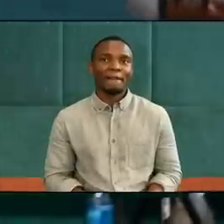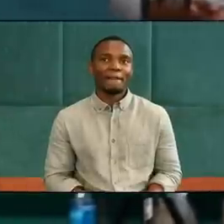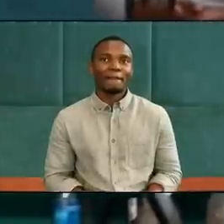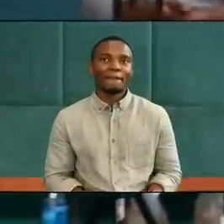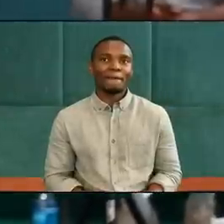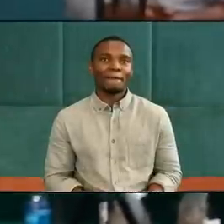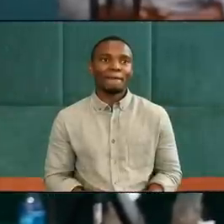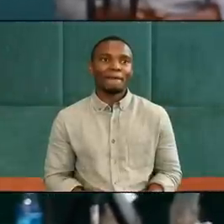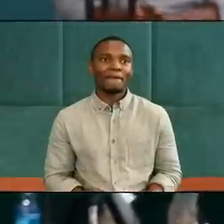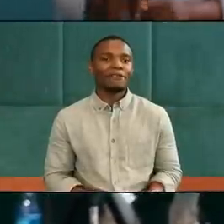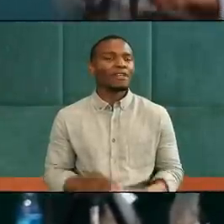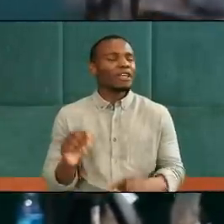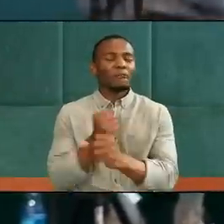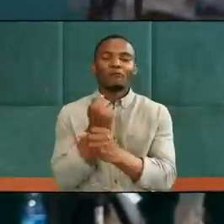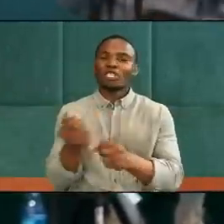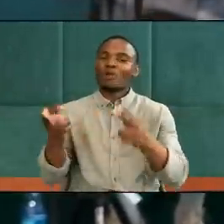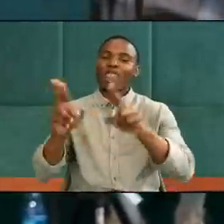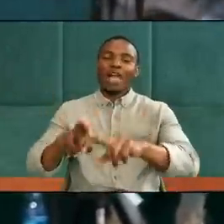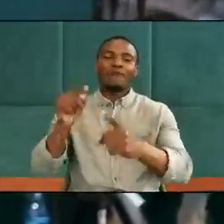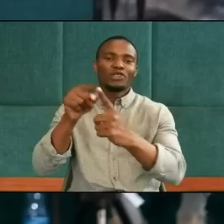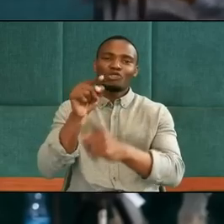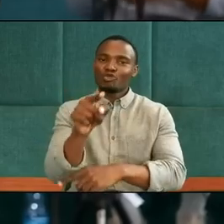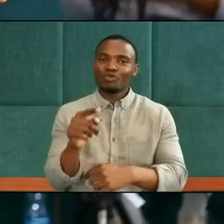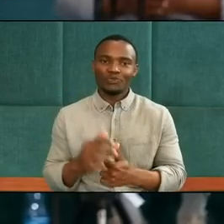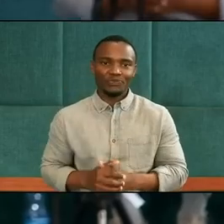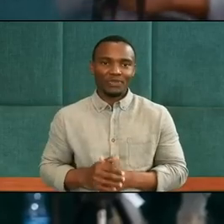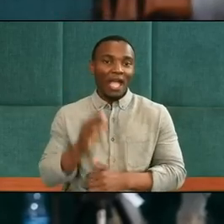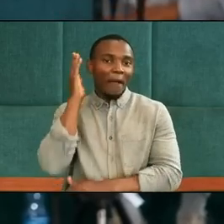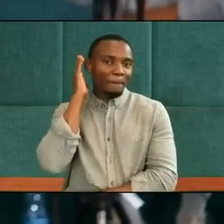It won't happen to you. Peter